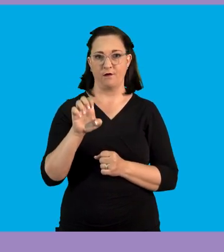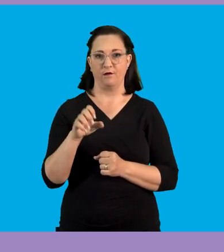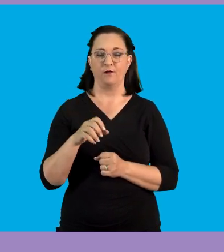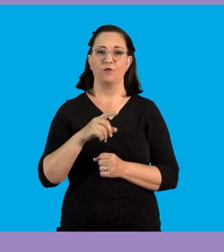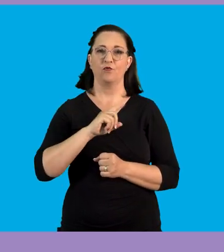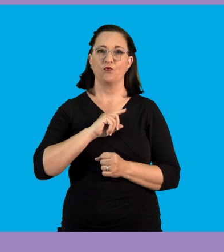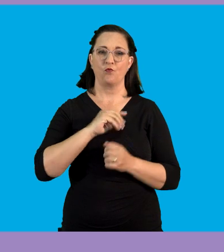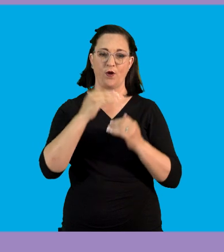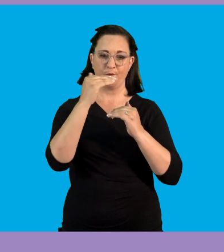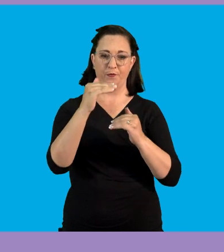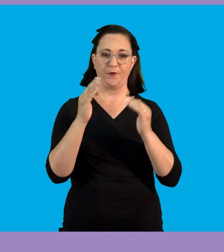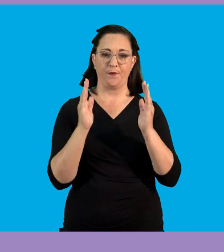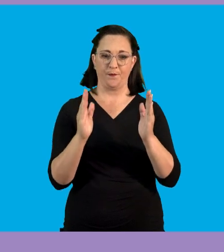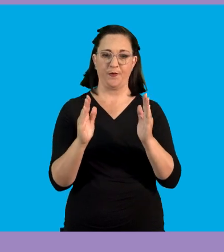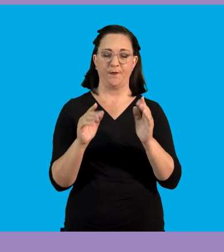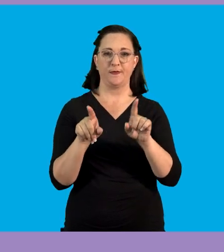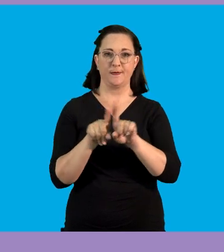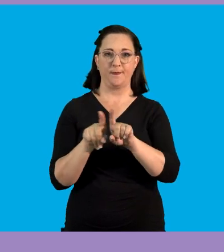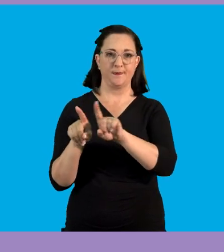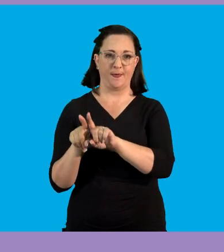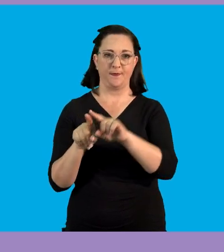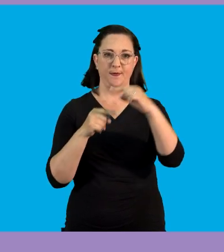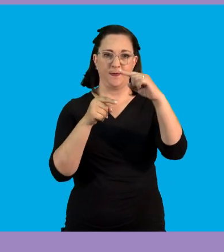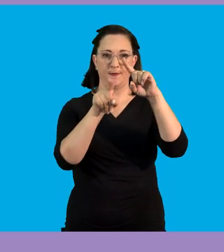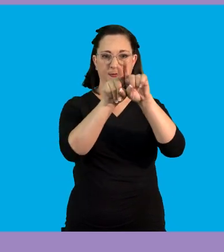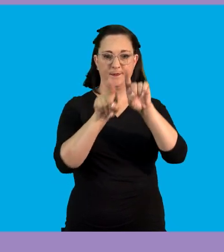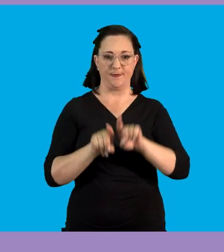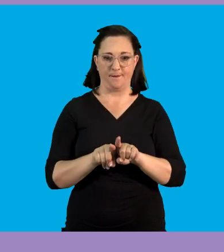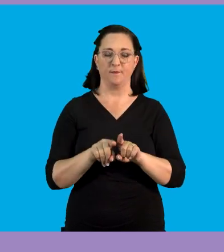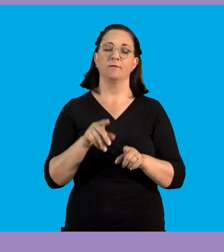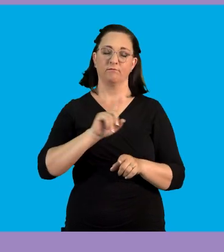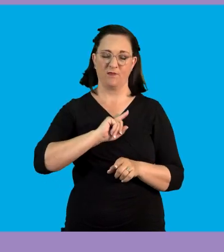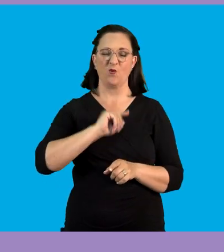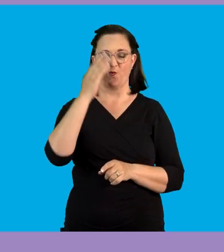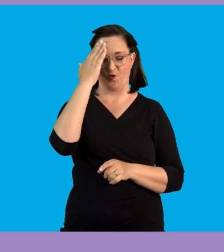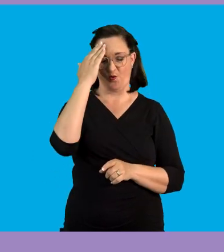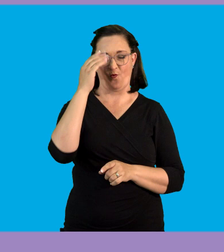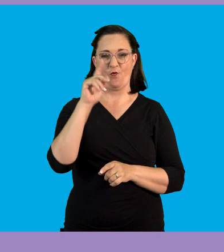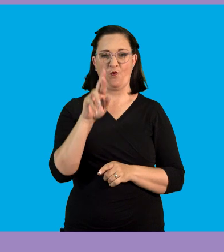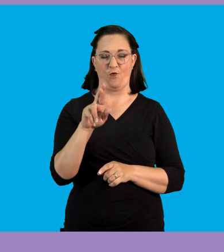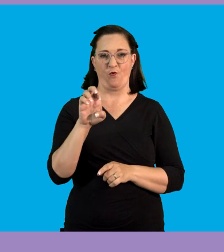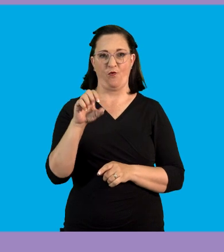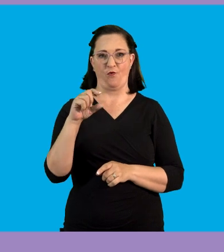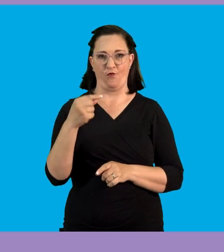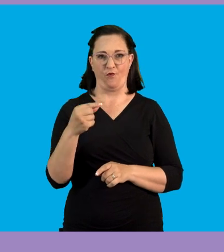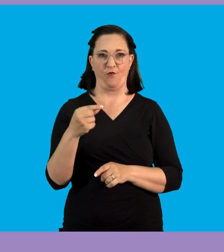have opposite sides that are equal. So this is a rectangle, and therefore